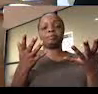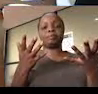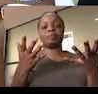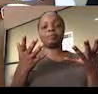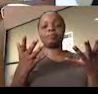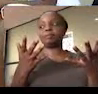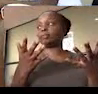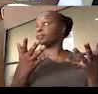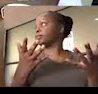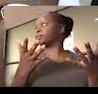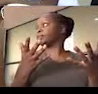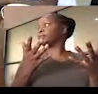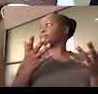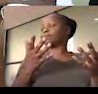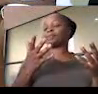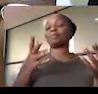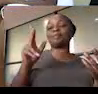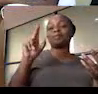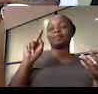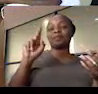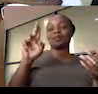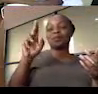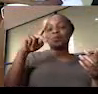Kupa imekuwa hapa kwa muda gani?